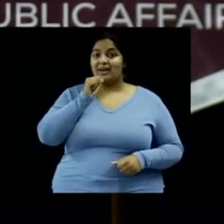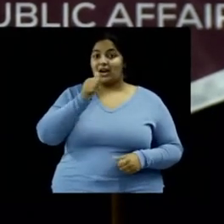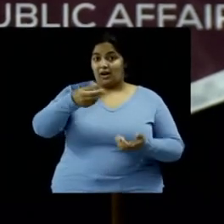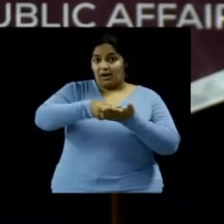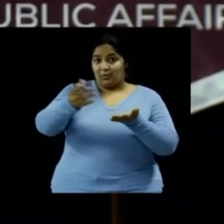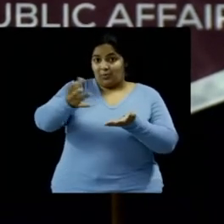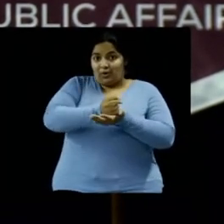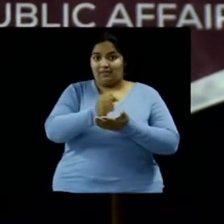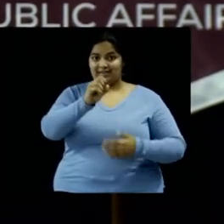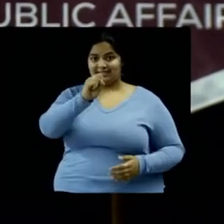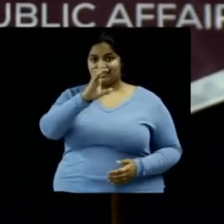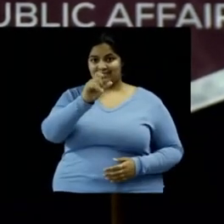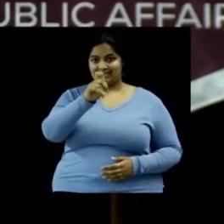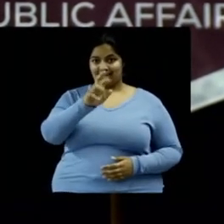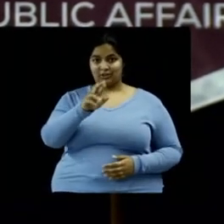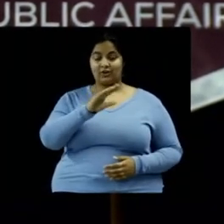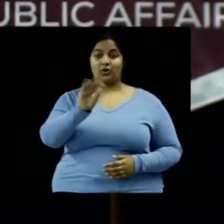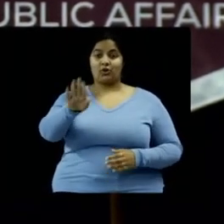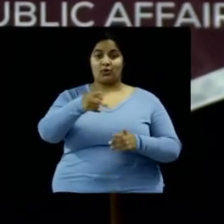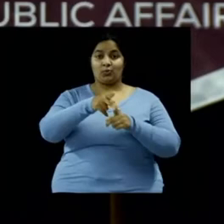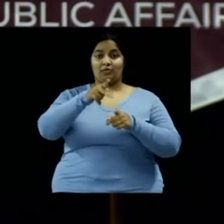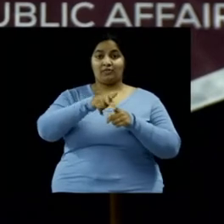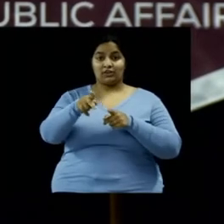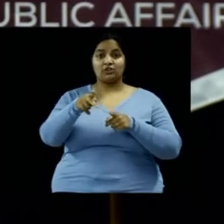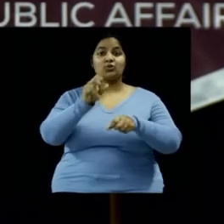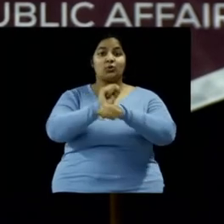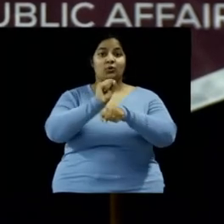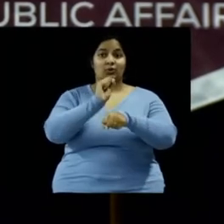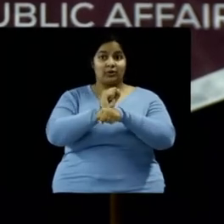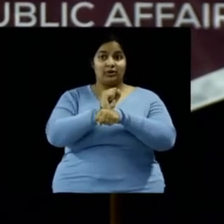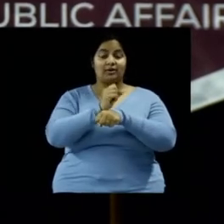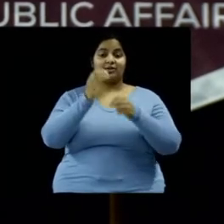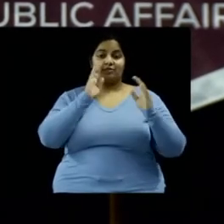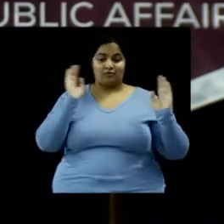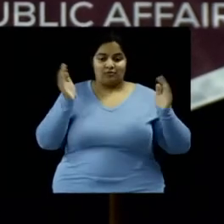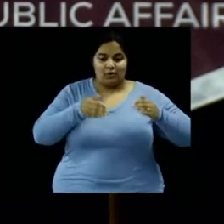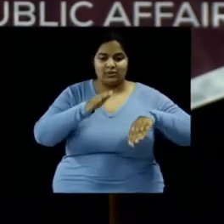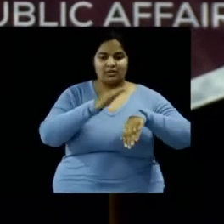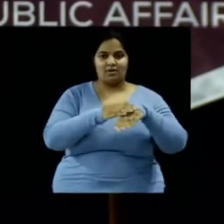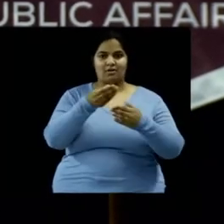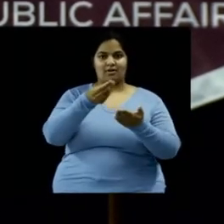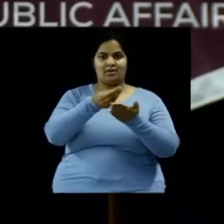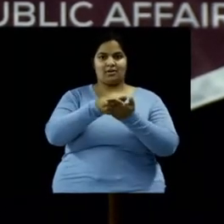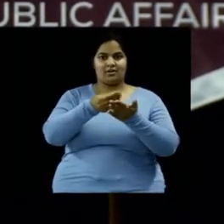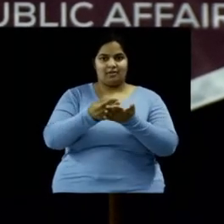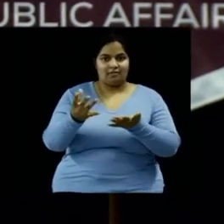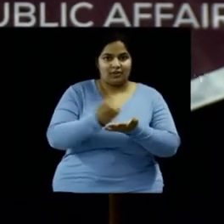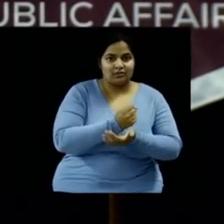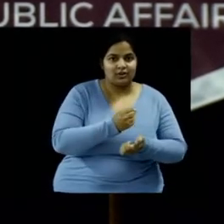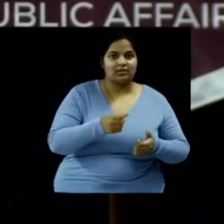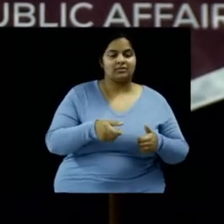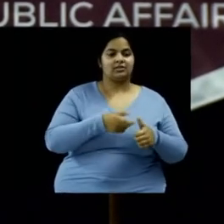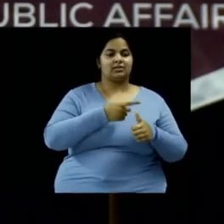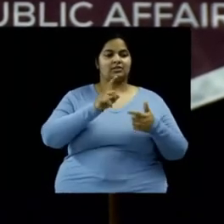sector, and her professional career has focused on fundraising, community development,